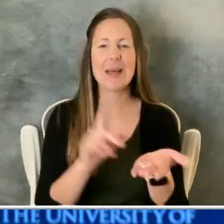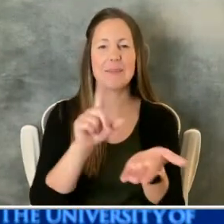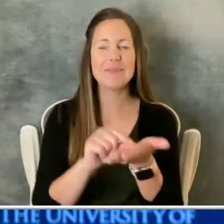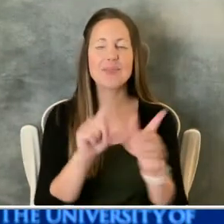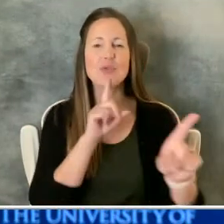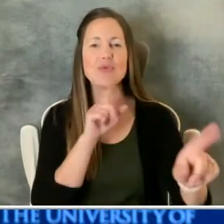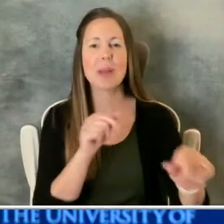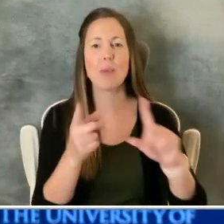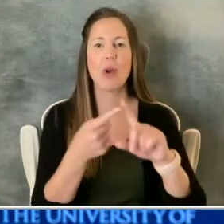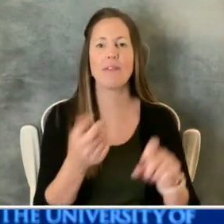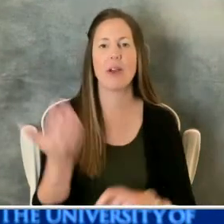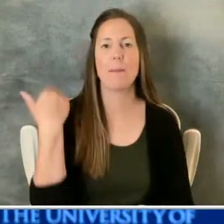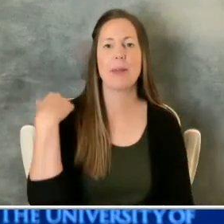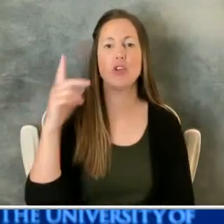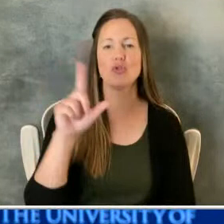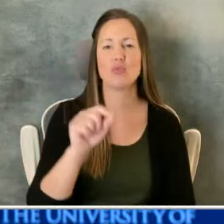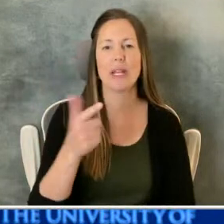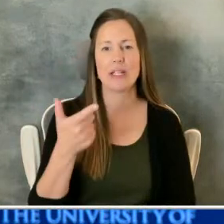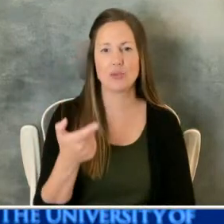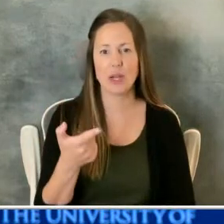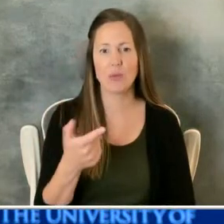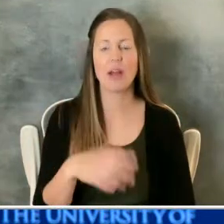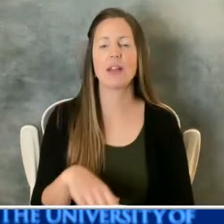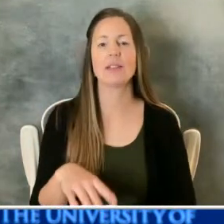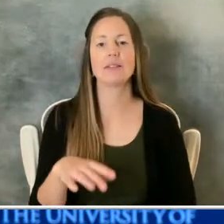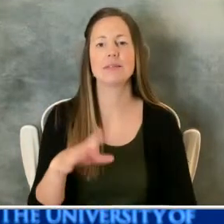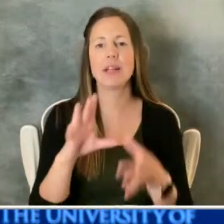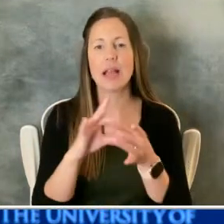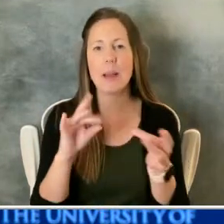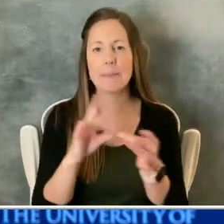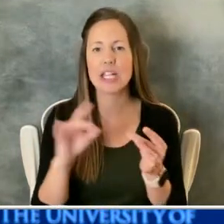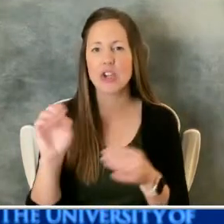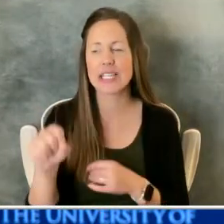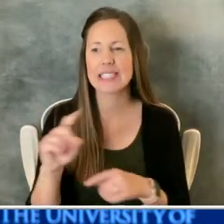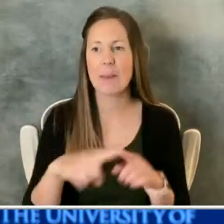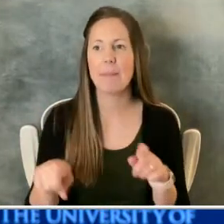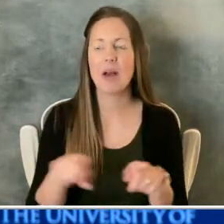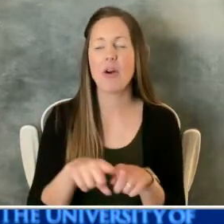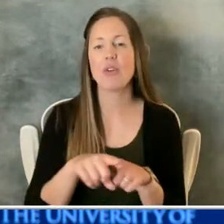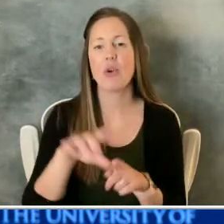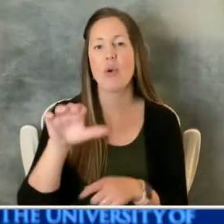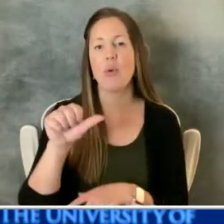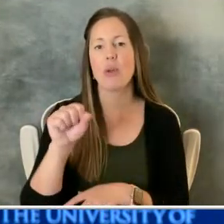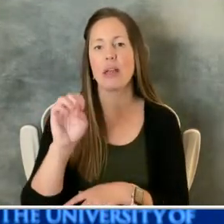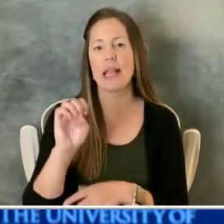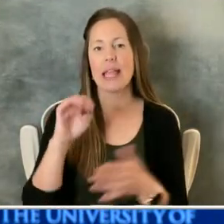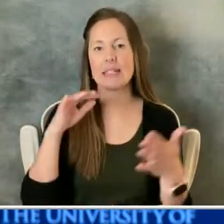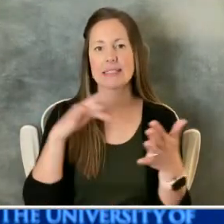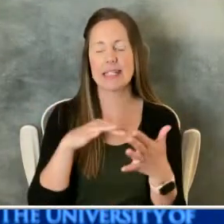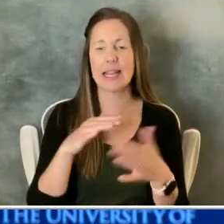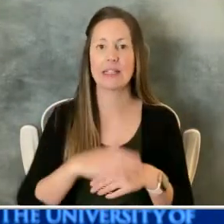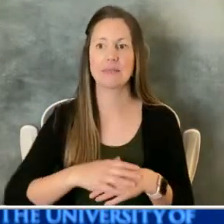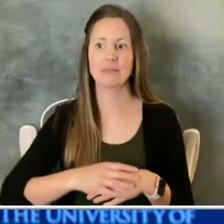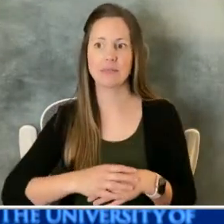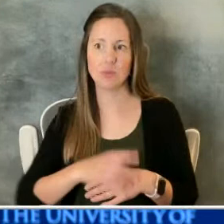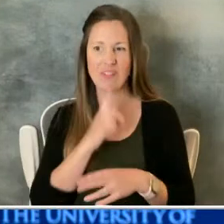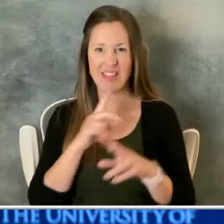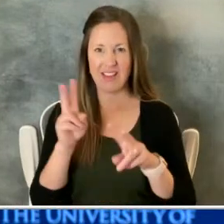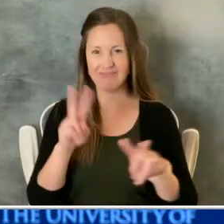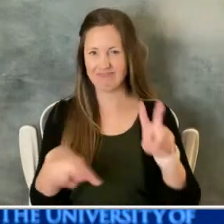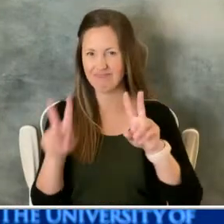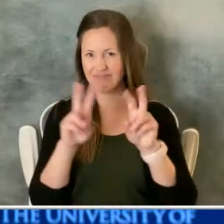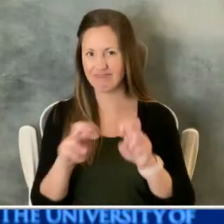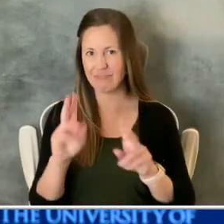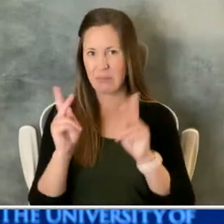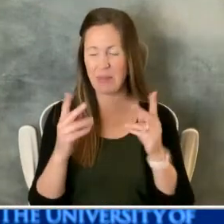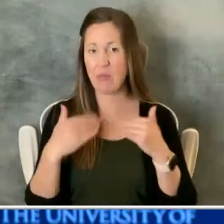2021. Commentaries, but also case studies looking at people who have resolution or improvement in